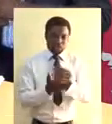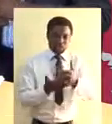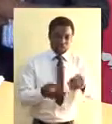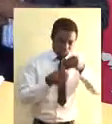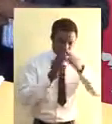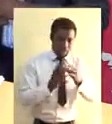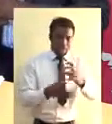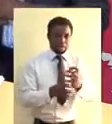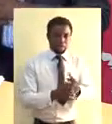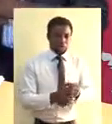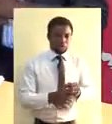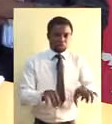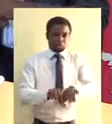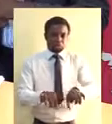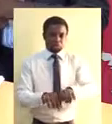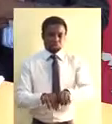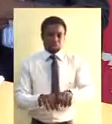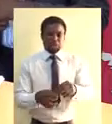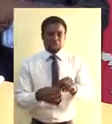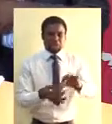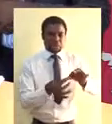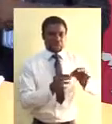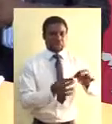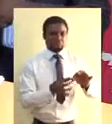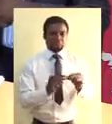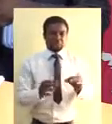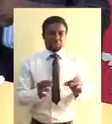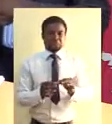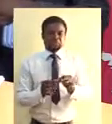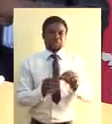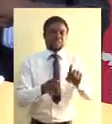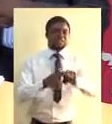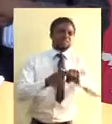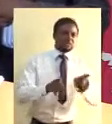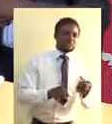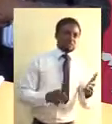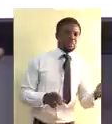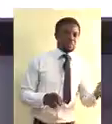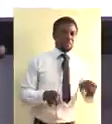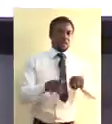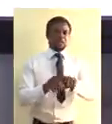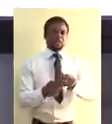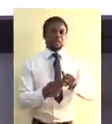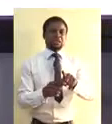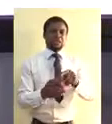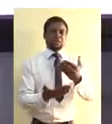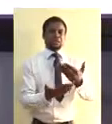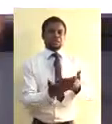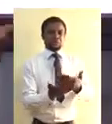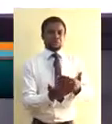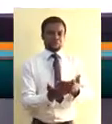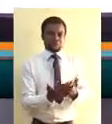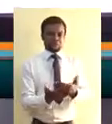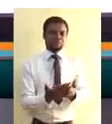make shoes, they make beads, they make colorful items that some of them use it as a source of income. You know, looking